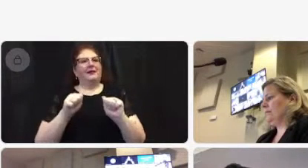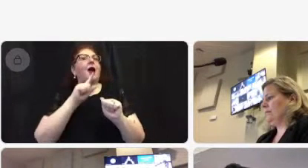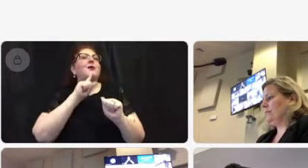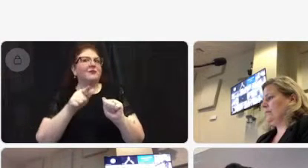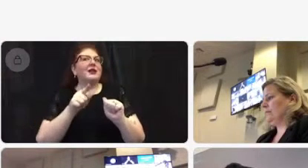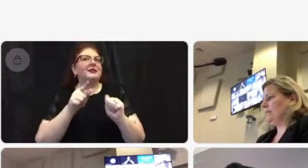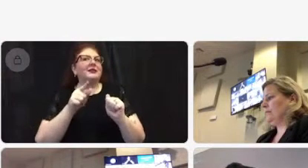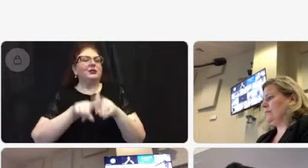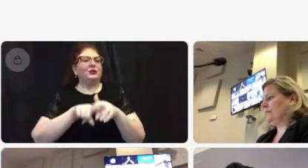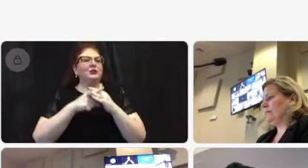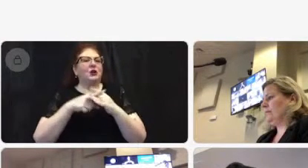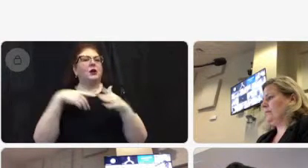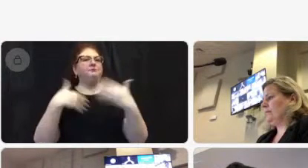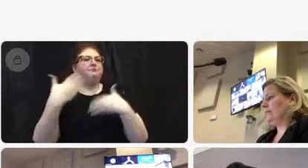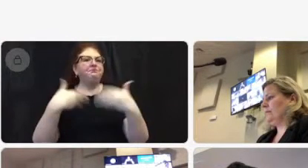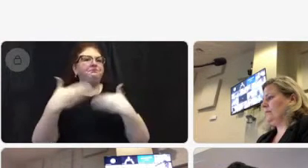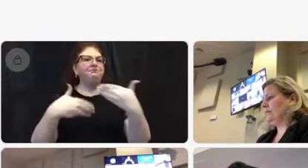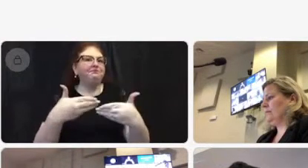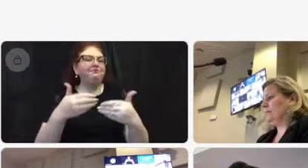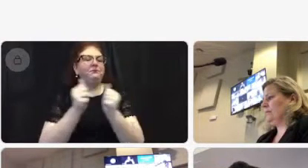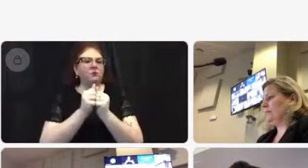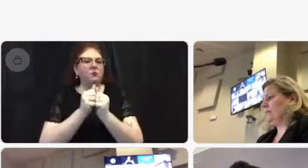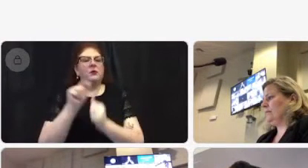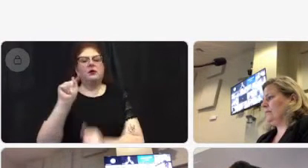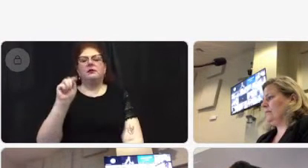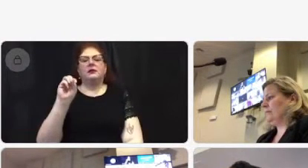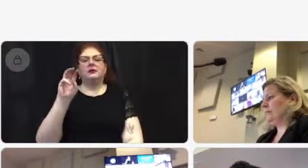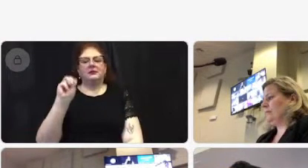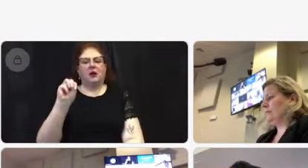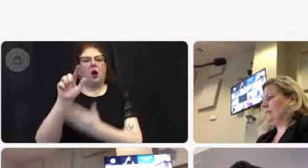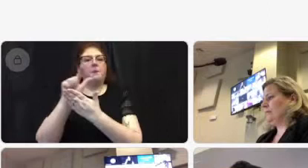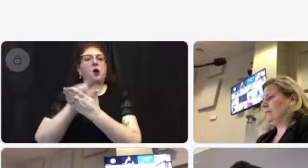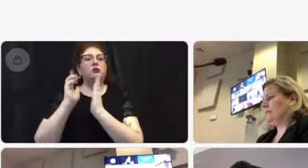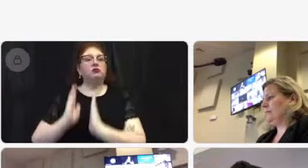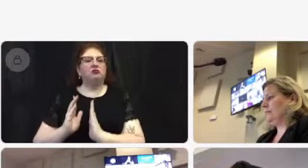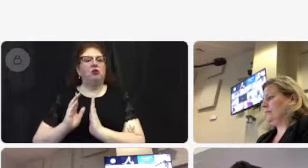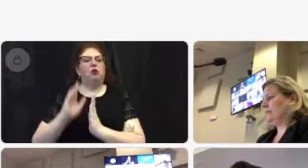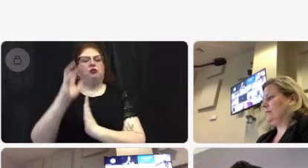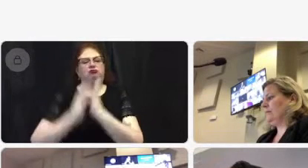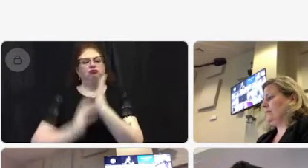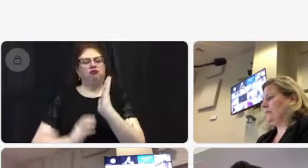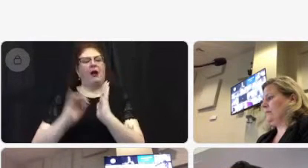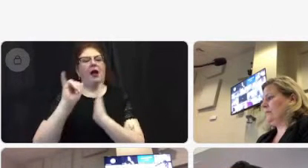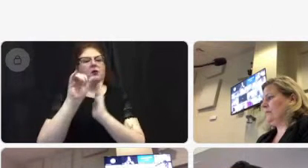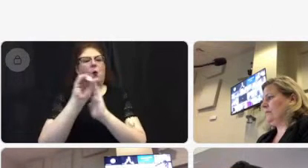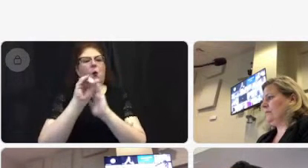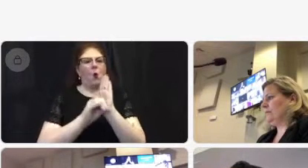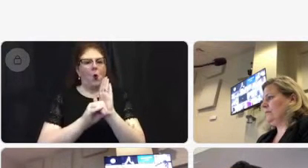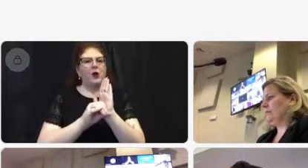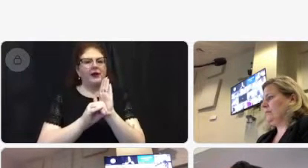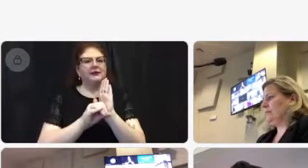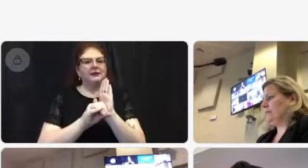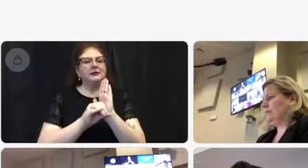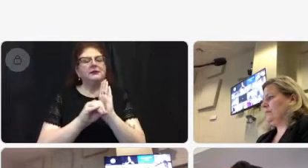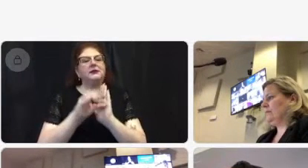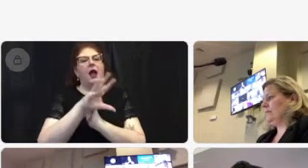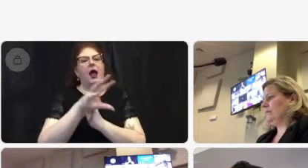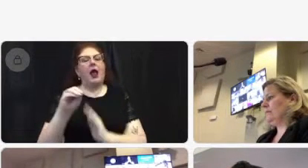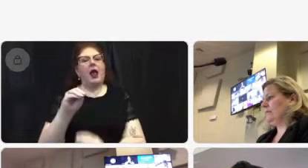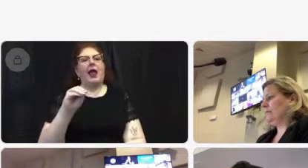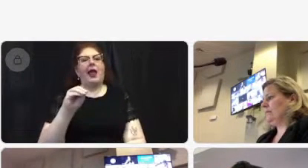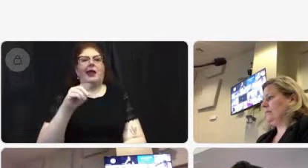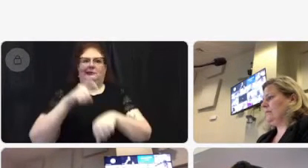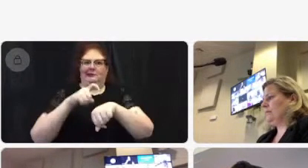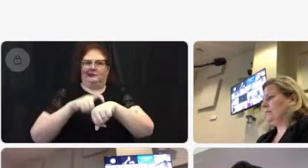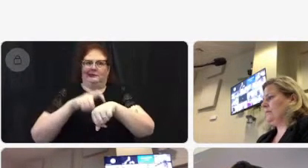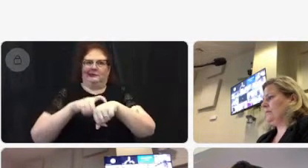towards Tom drafting the ordinances, because again, we have a timeline of when it has to be at the